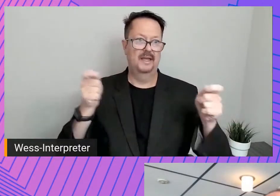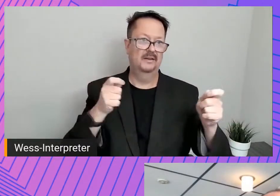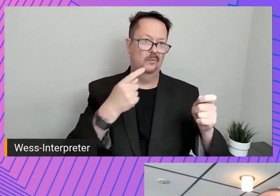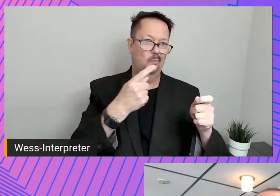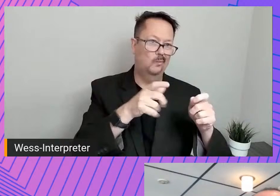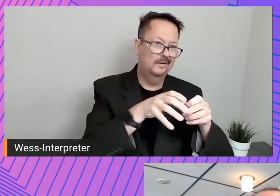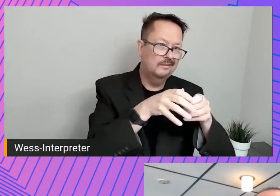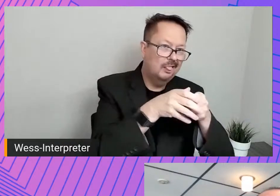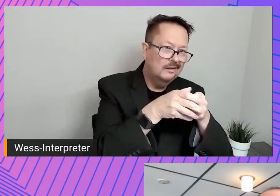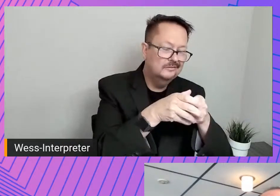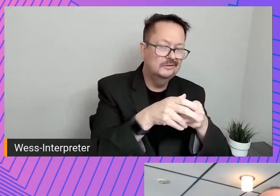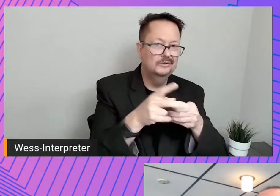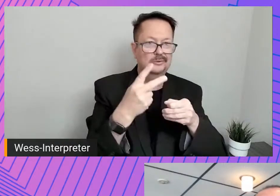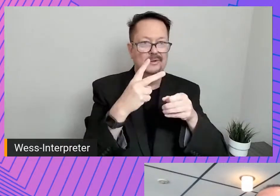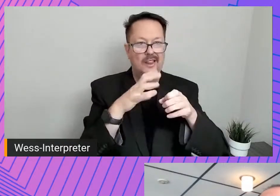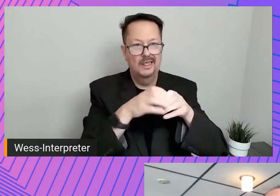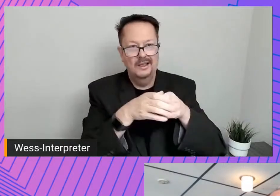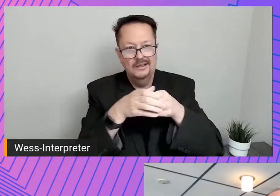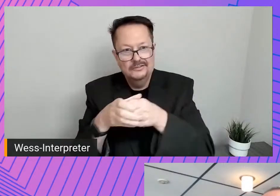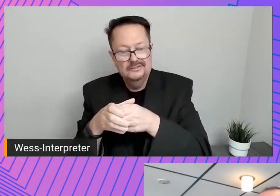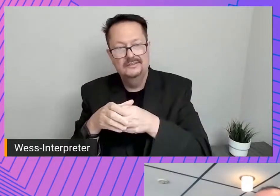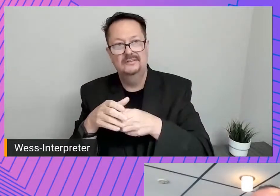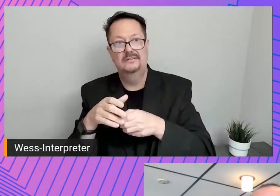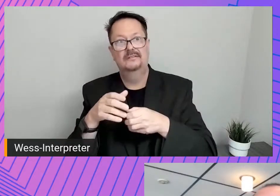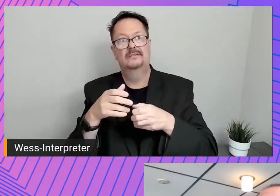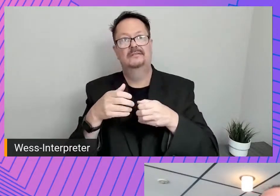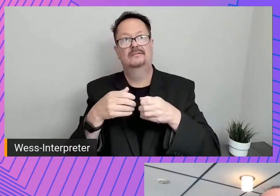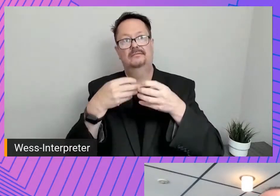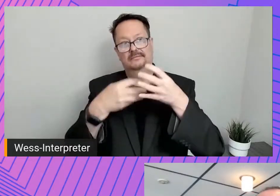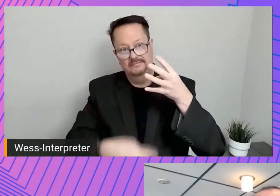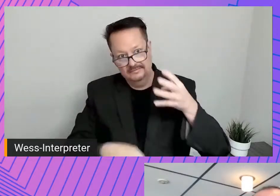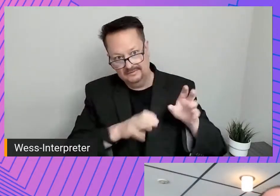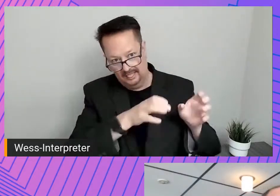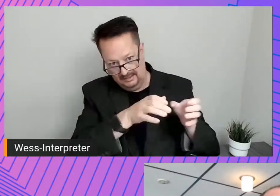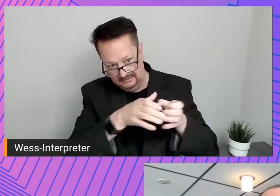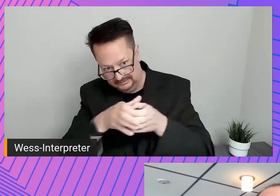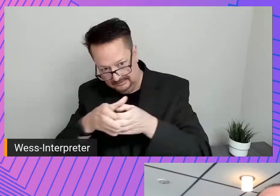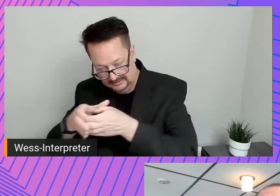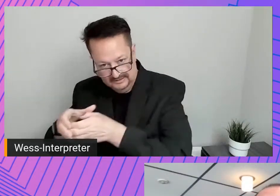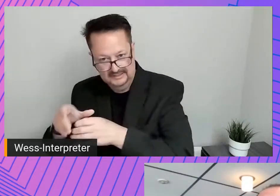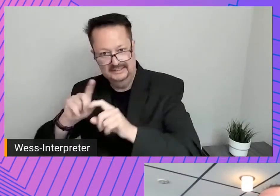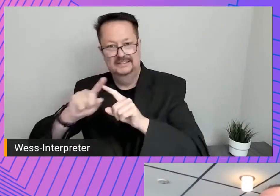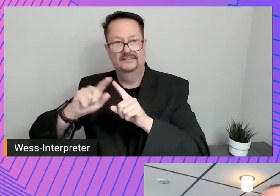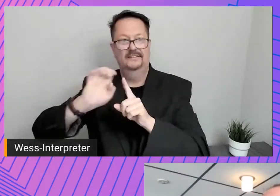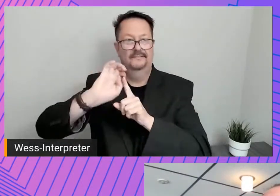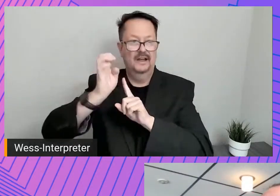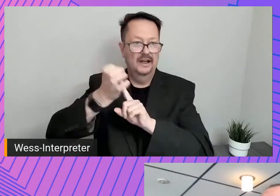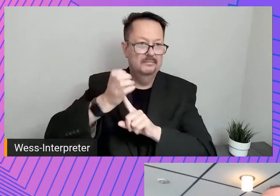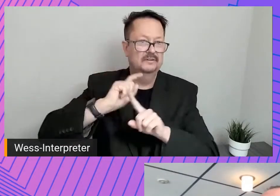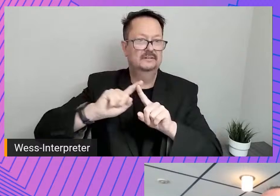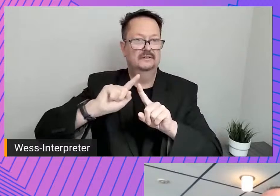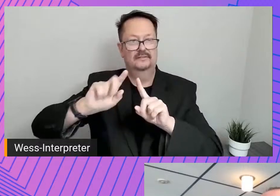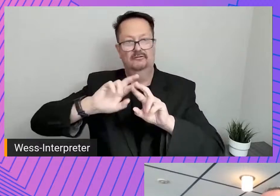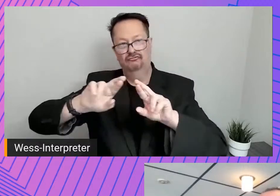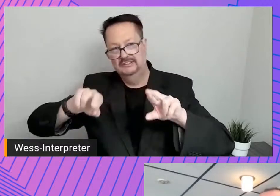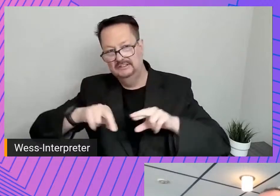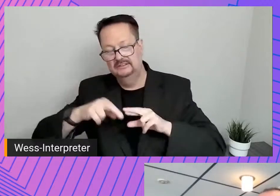cluster, not maybe two clusters, a number of different clusters for different environments, for different regions if you need to do for